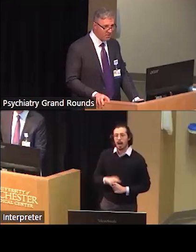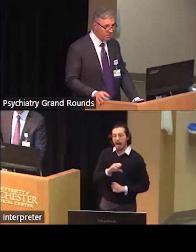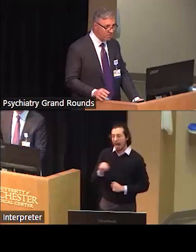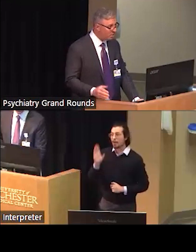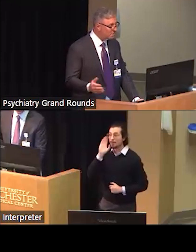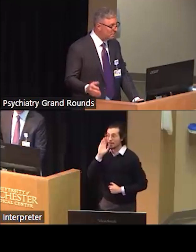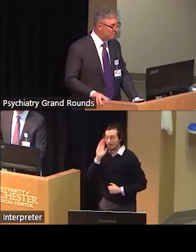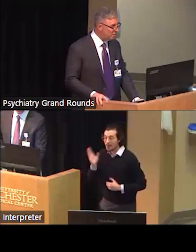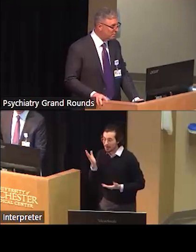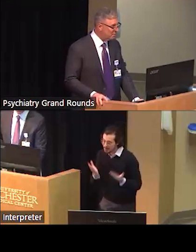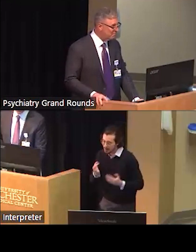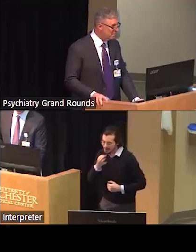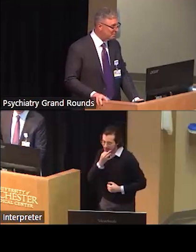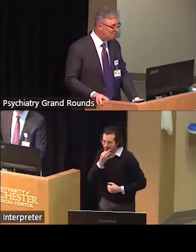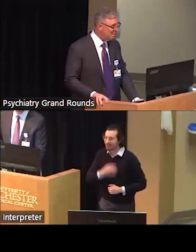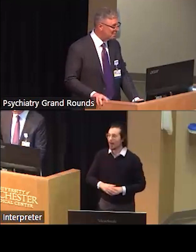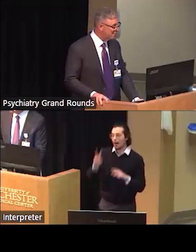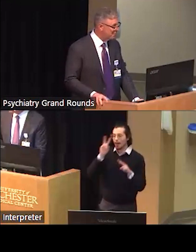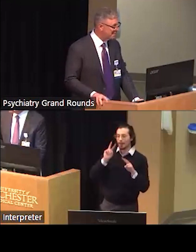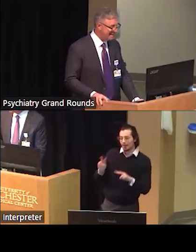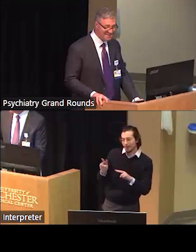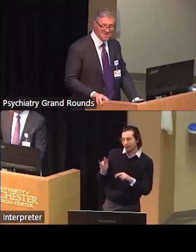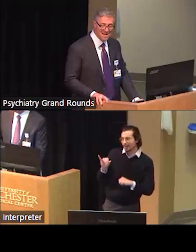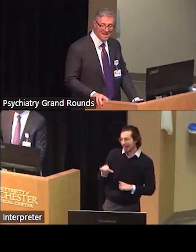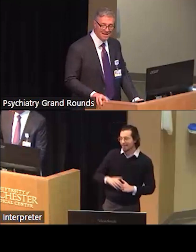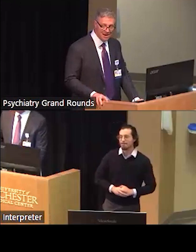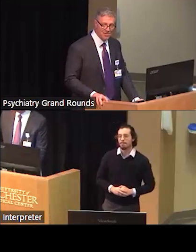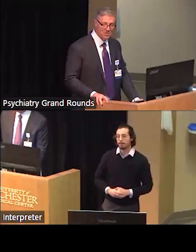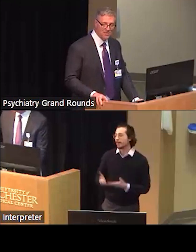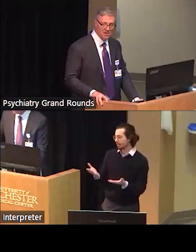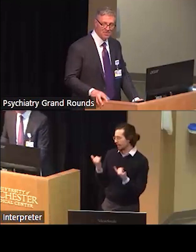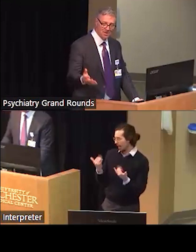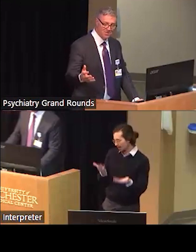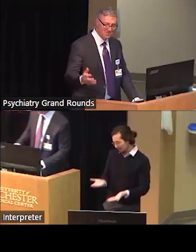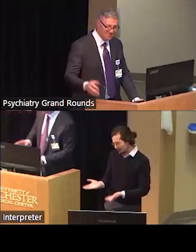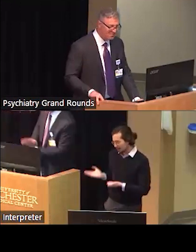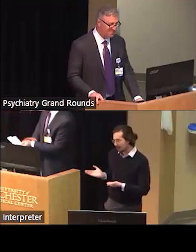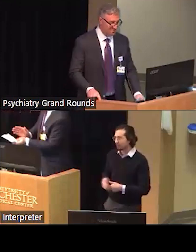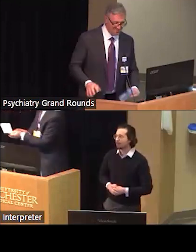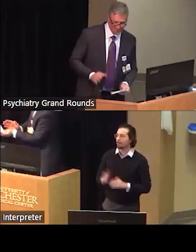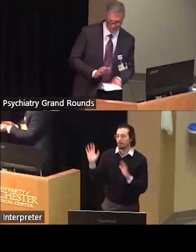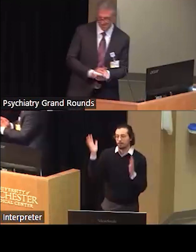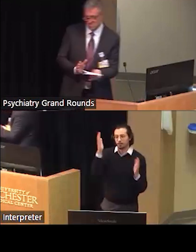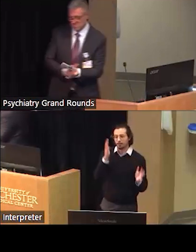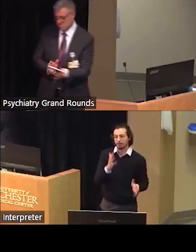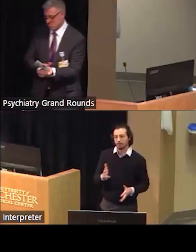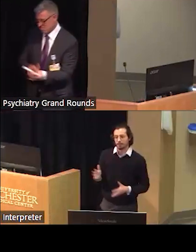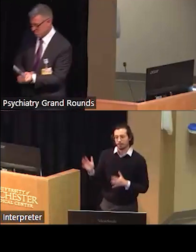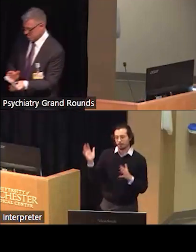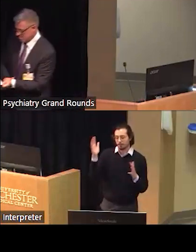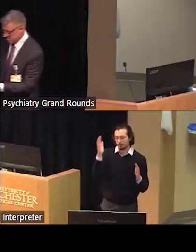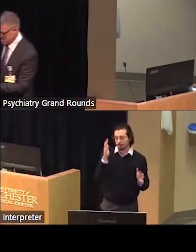and probably will in the near future. So look forward to that. Dr. Privitera, please.